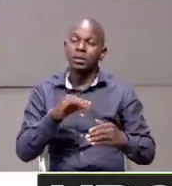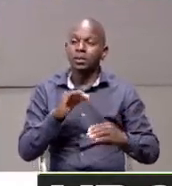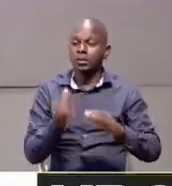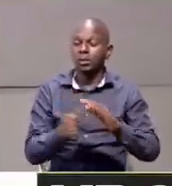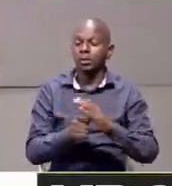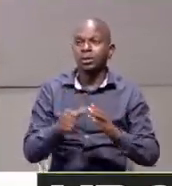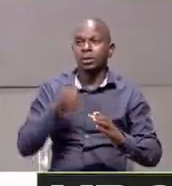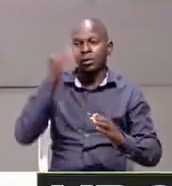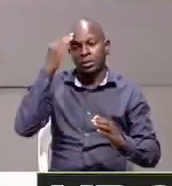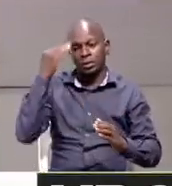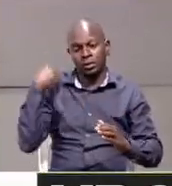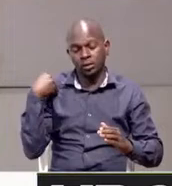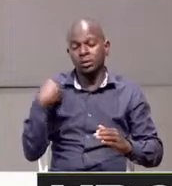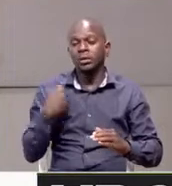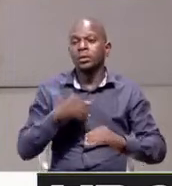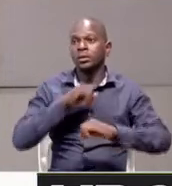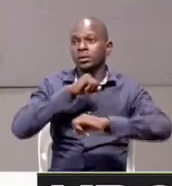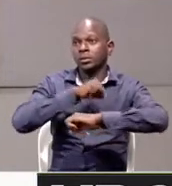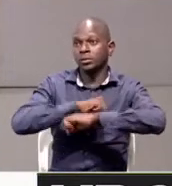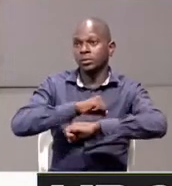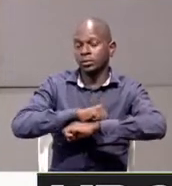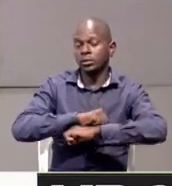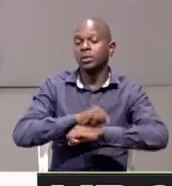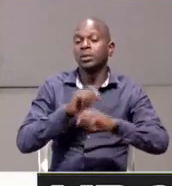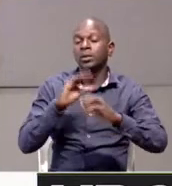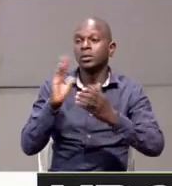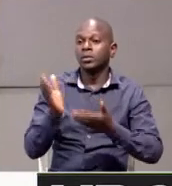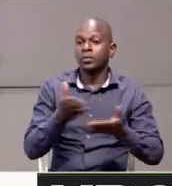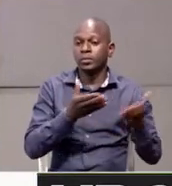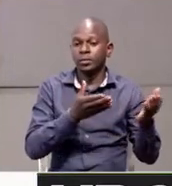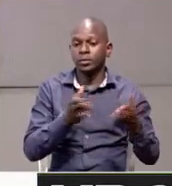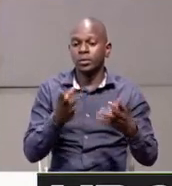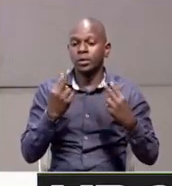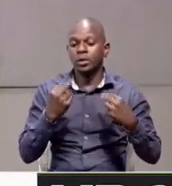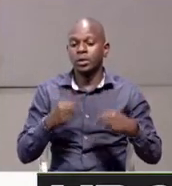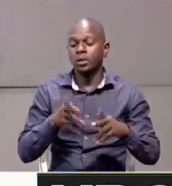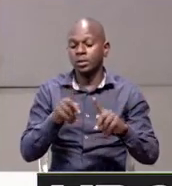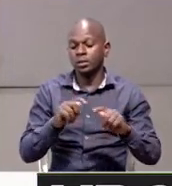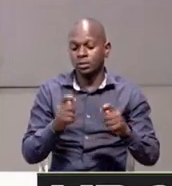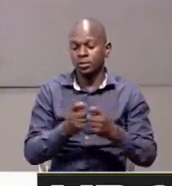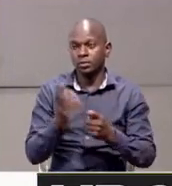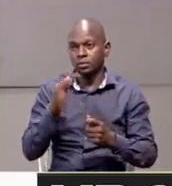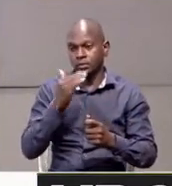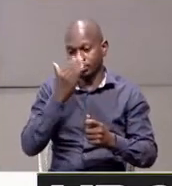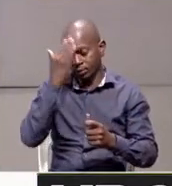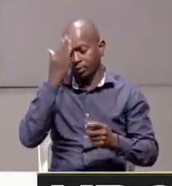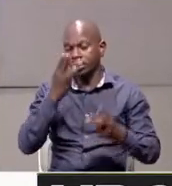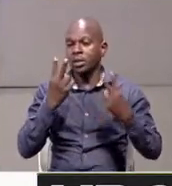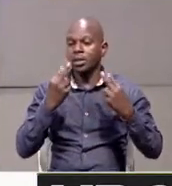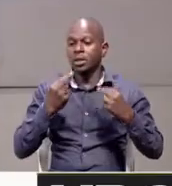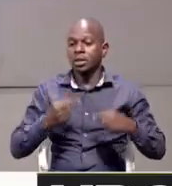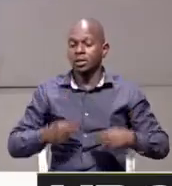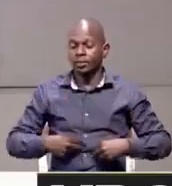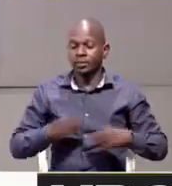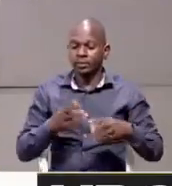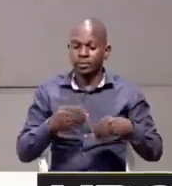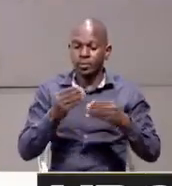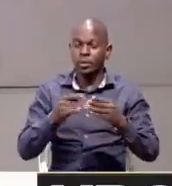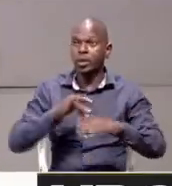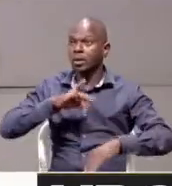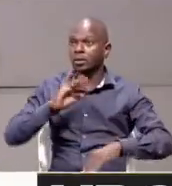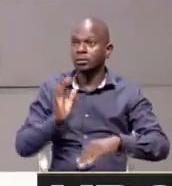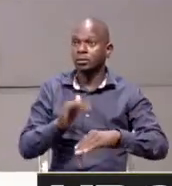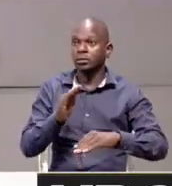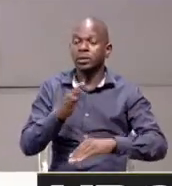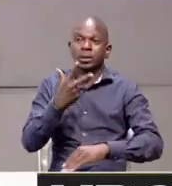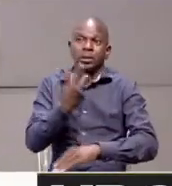deputy head teacher of Kashaka Girls Secondary School, welcomed the health team from Mbarara Health Office. They gave education and vaccination